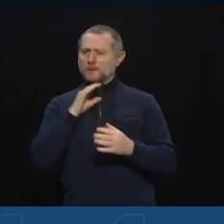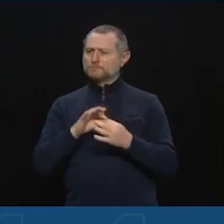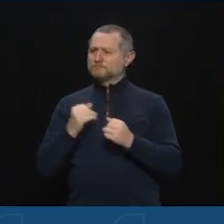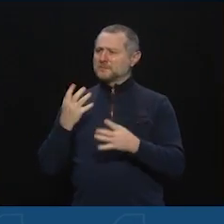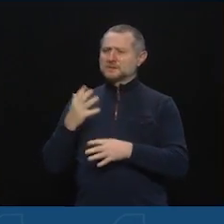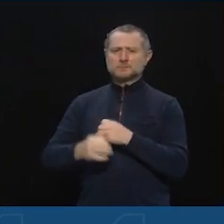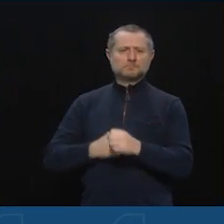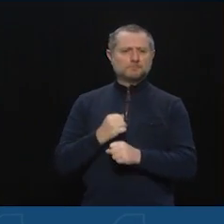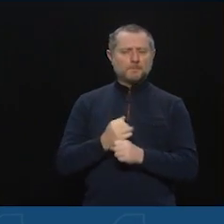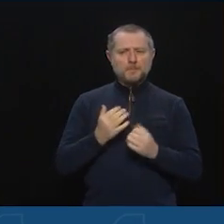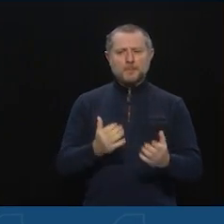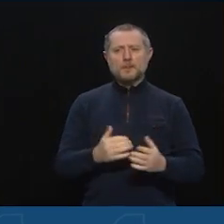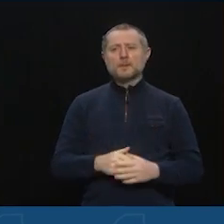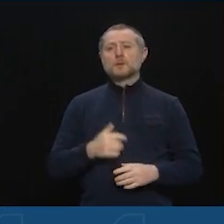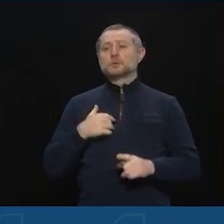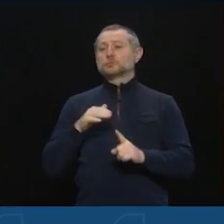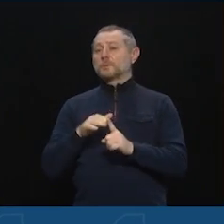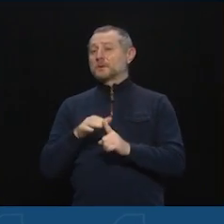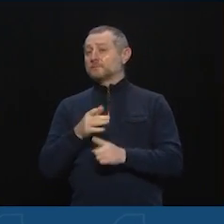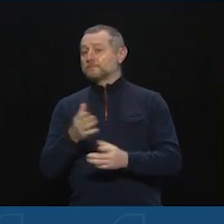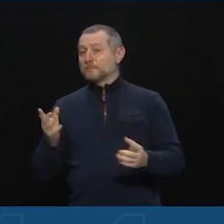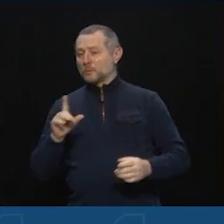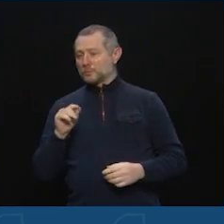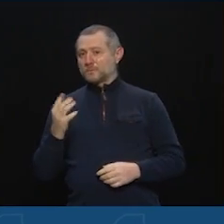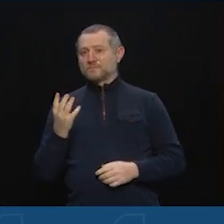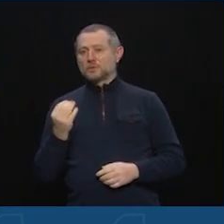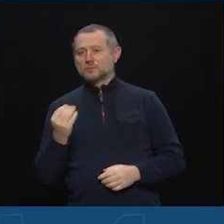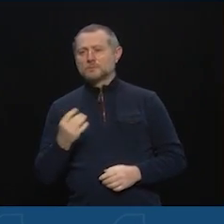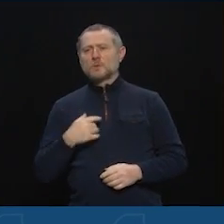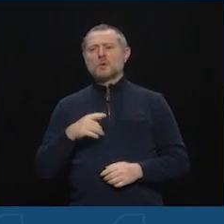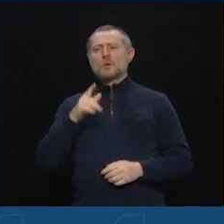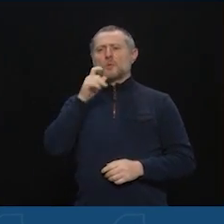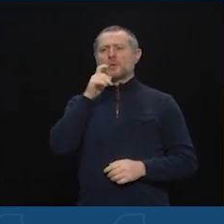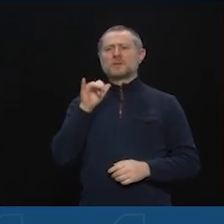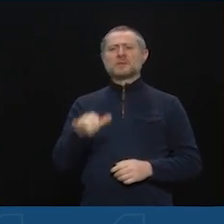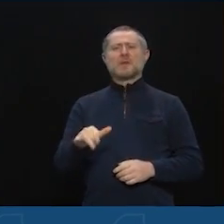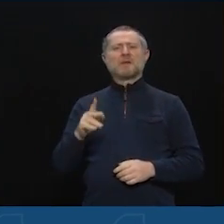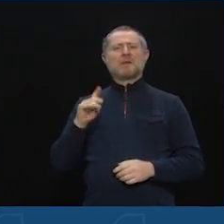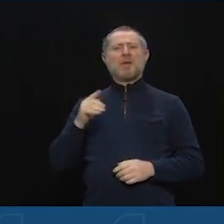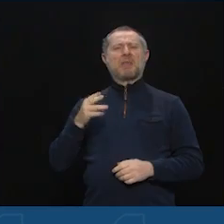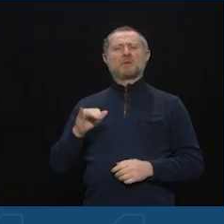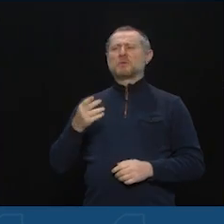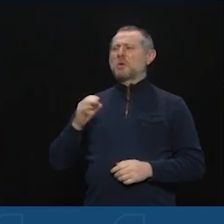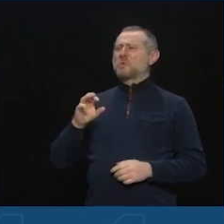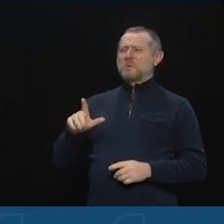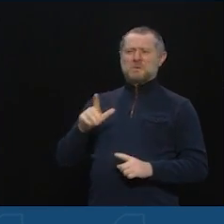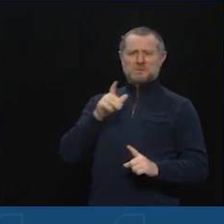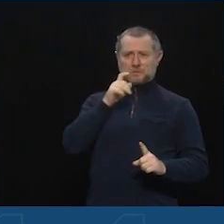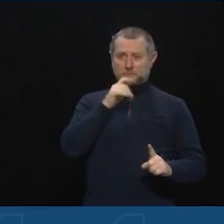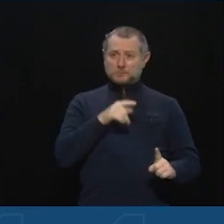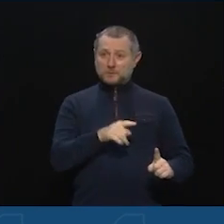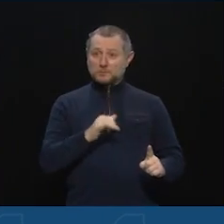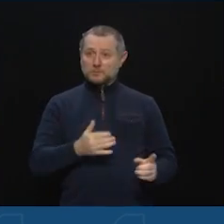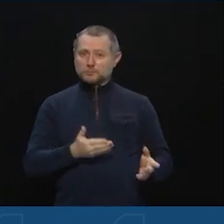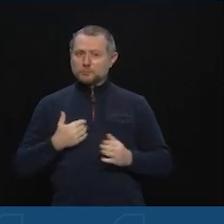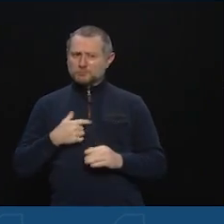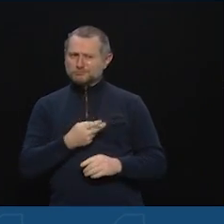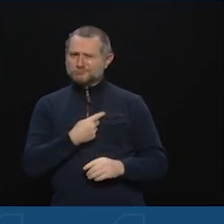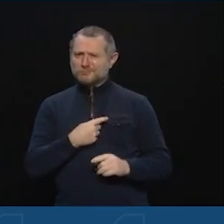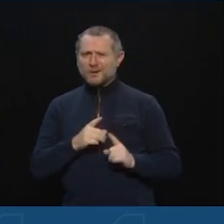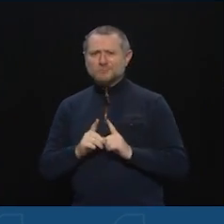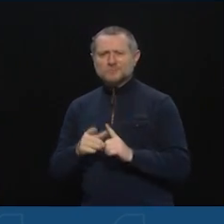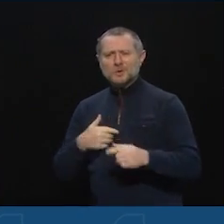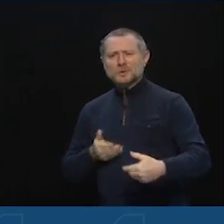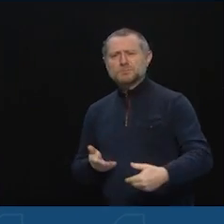in 2014, people were like, who's Kathy Hochul? She took me to the restaurants and the businesses and made sure that I had a chance